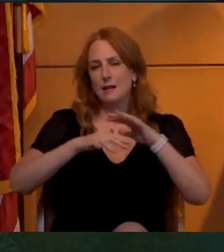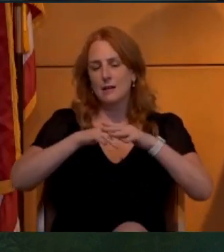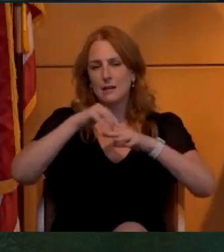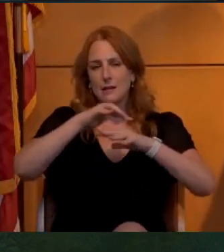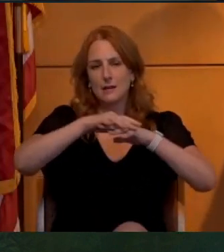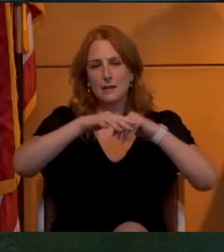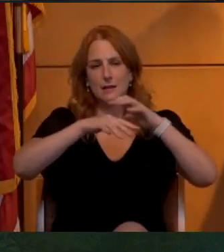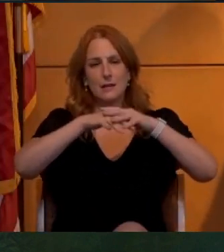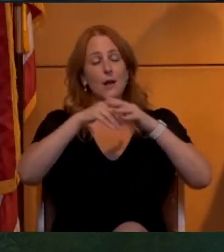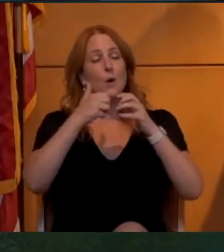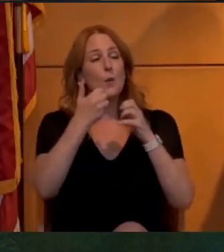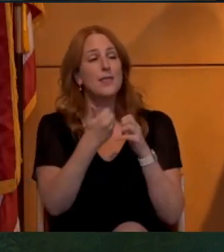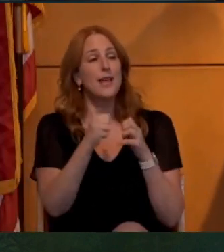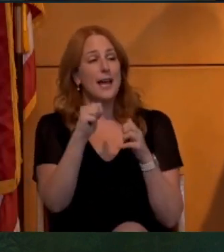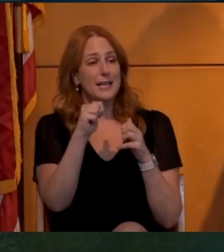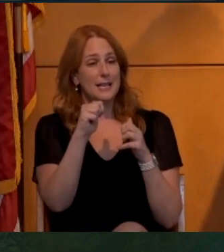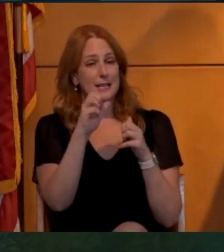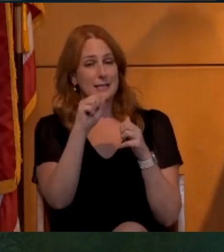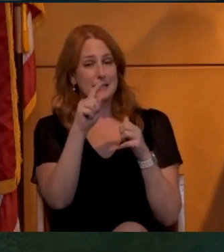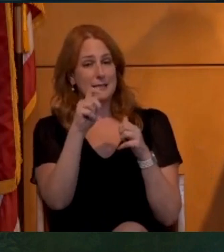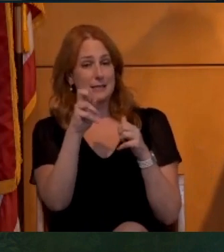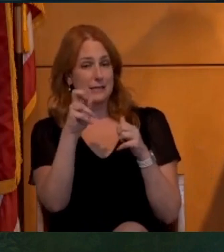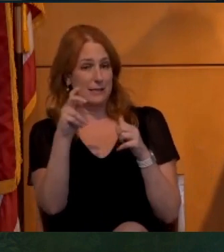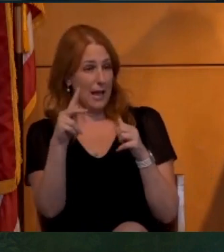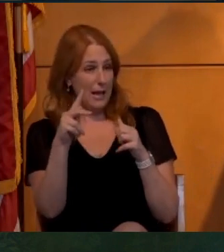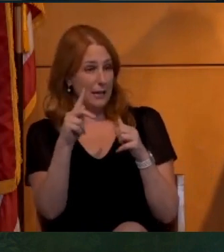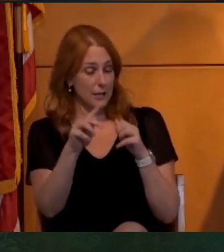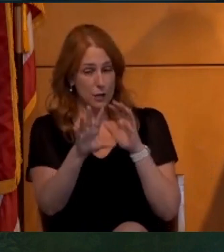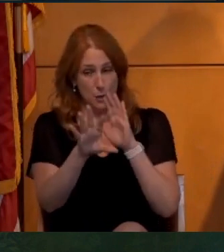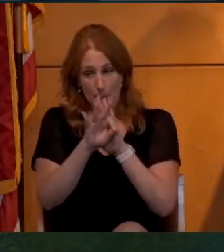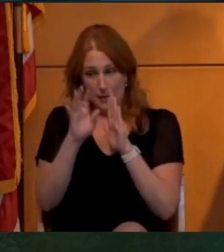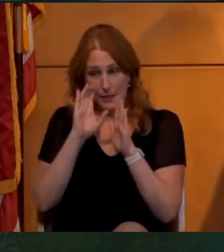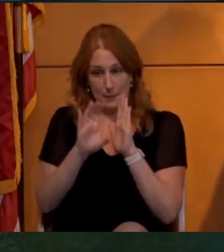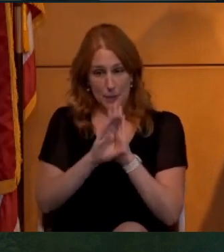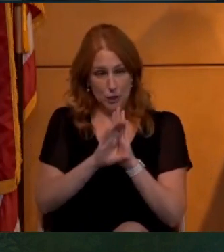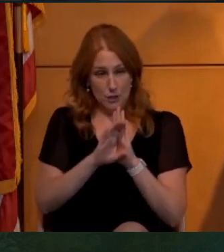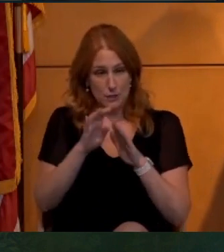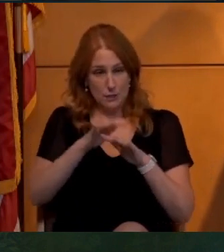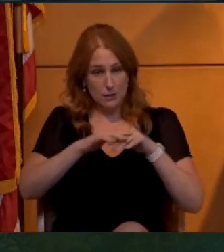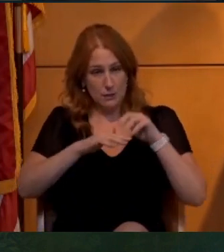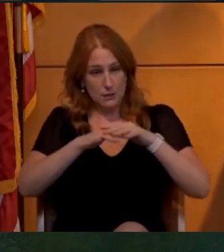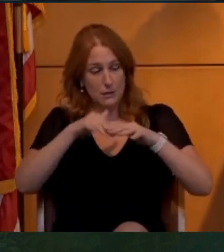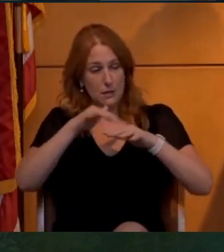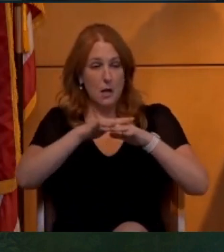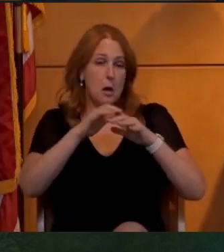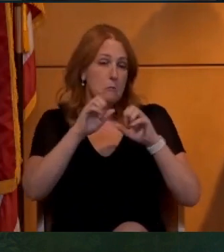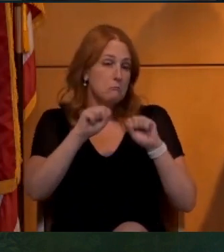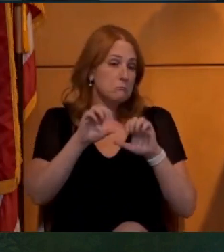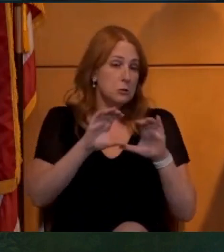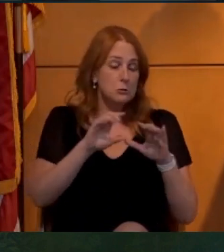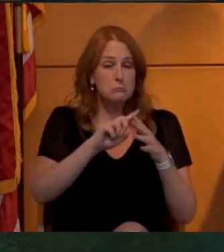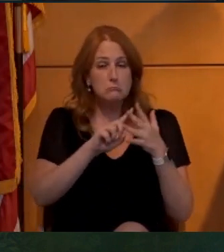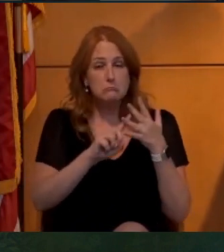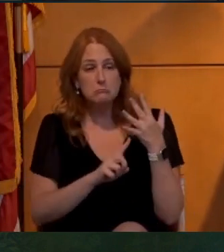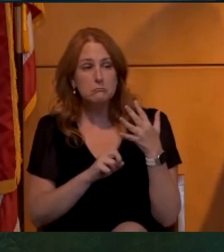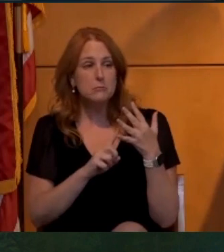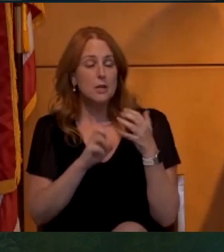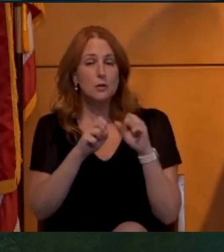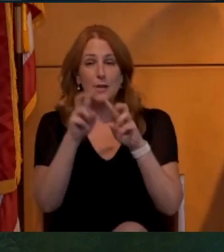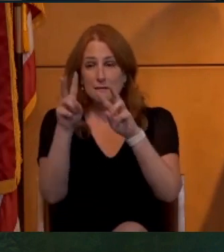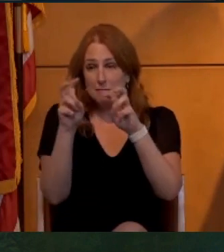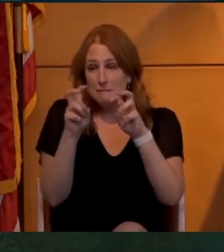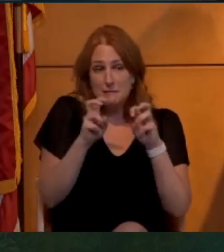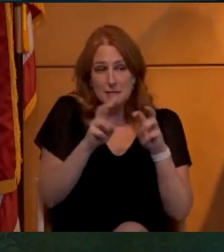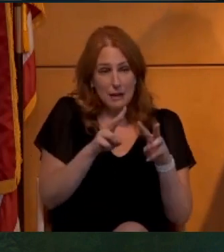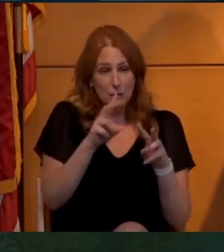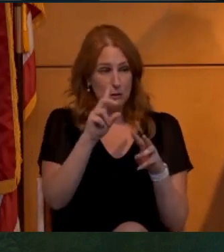any of the images or data products you've selected, you can do a variety of things, including download